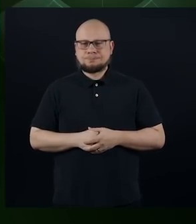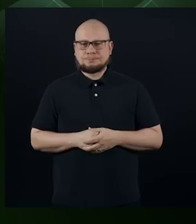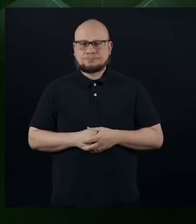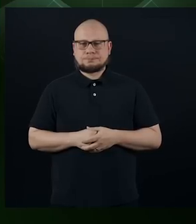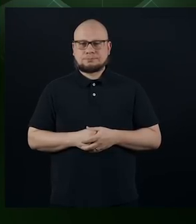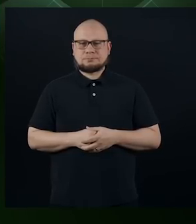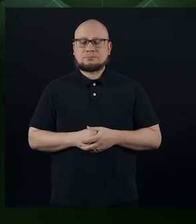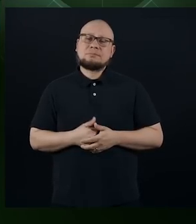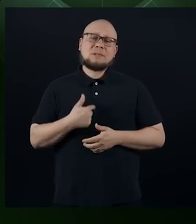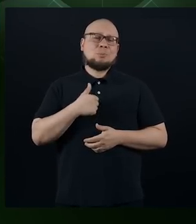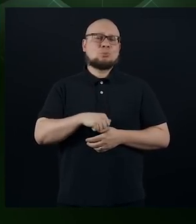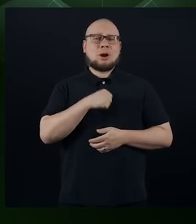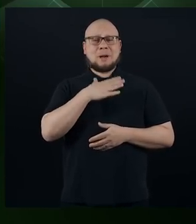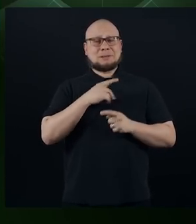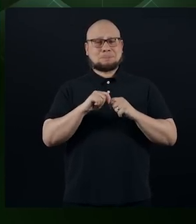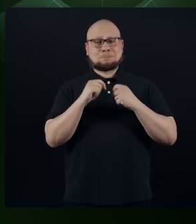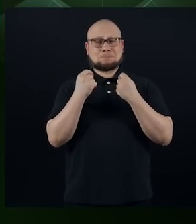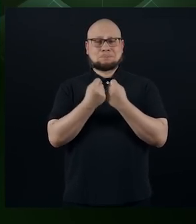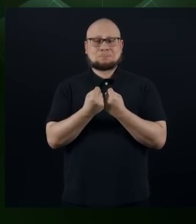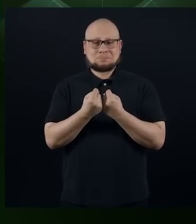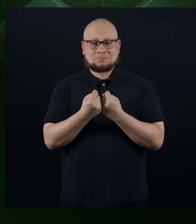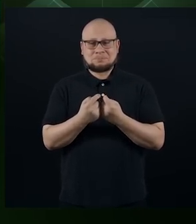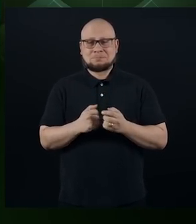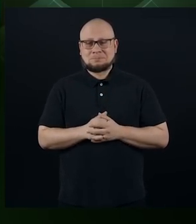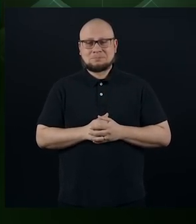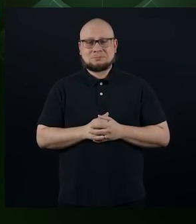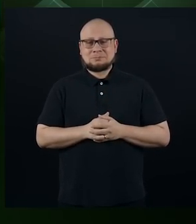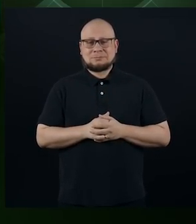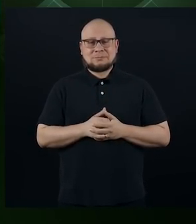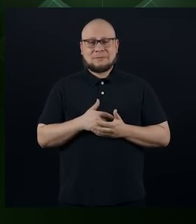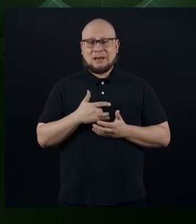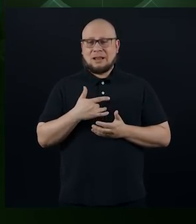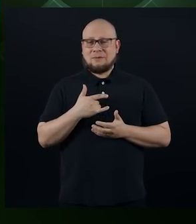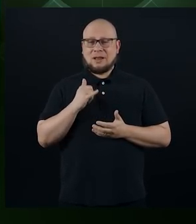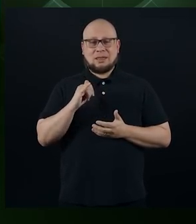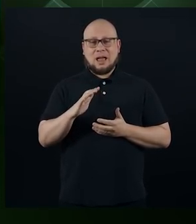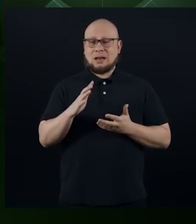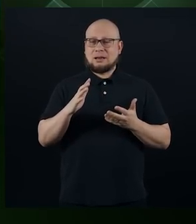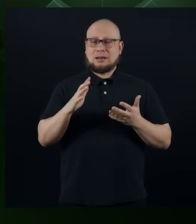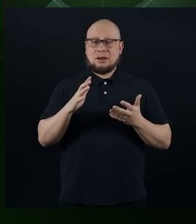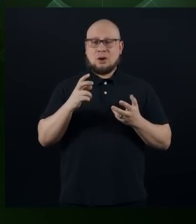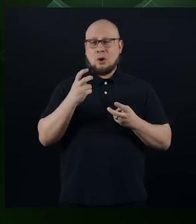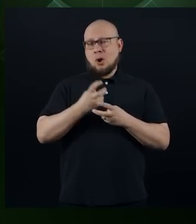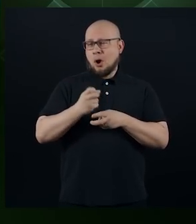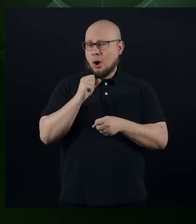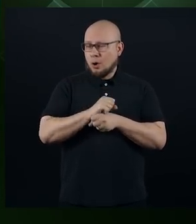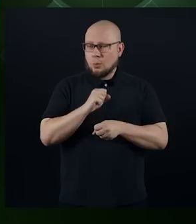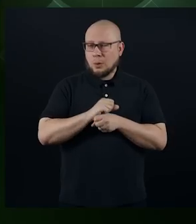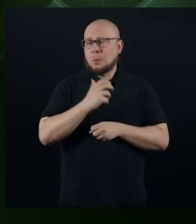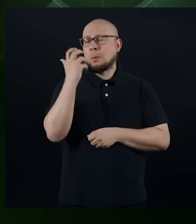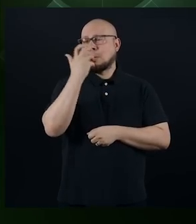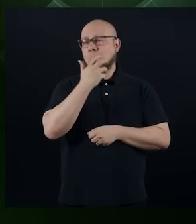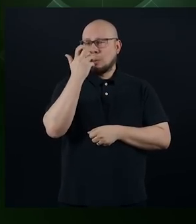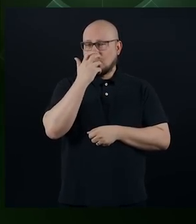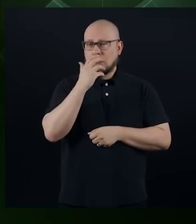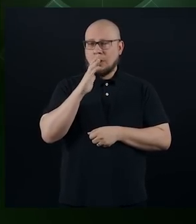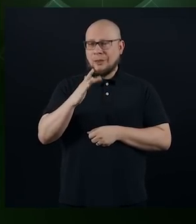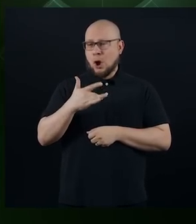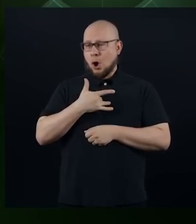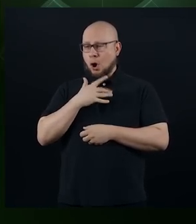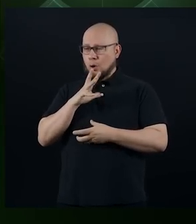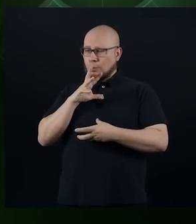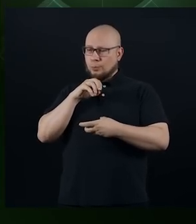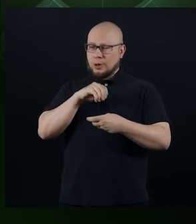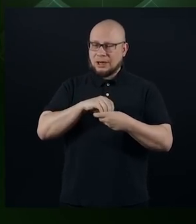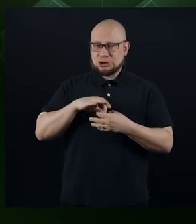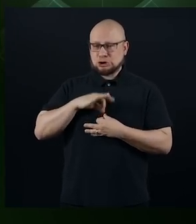so proud of the team. I think there's been an incredible amount of hard work and heart and soul that's gone